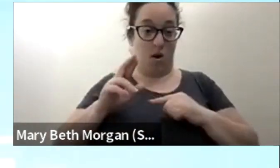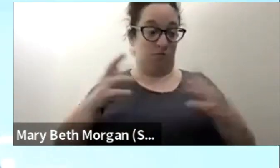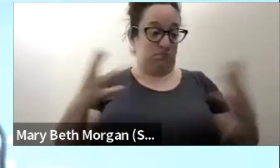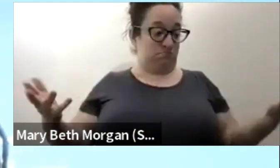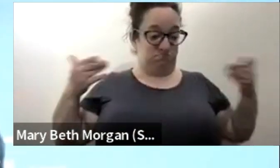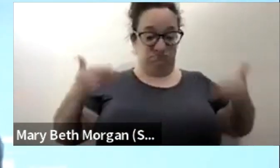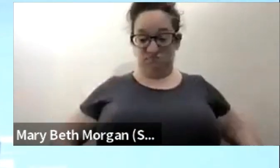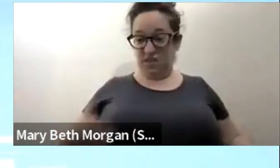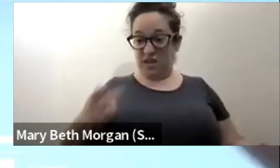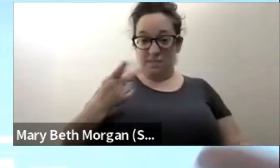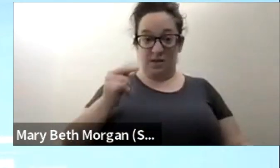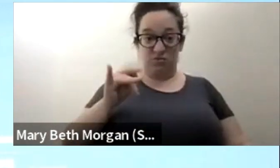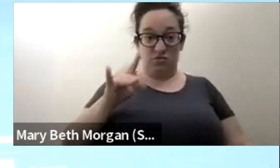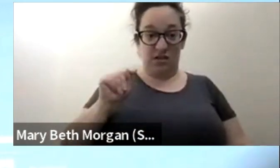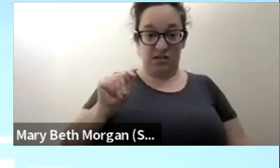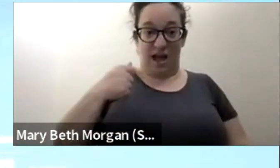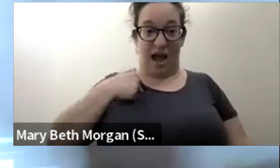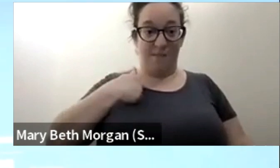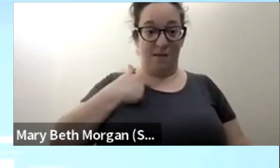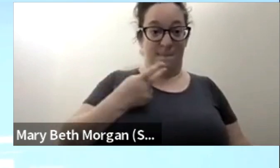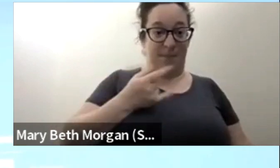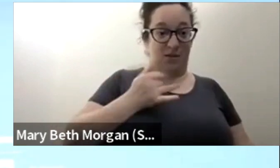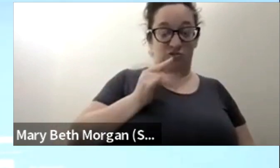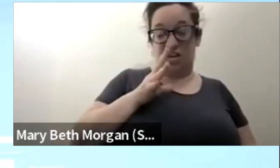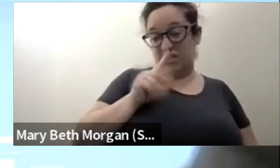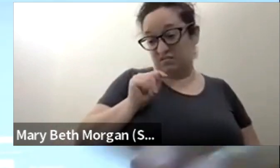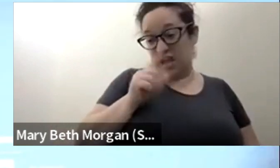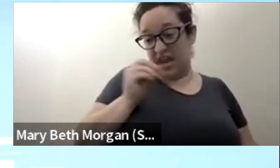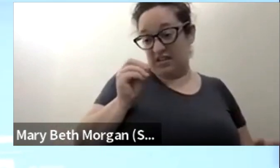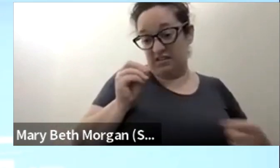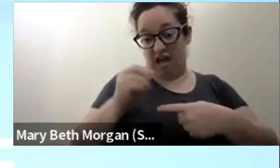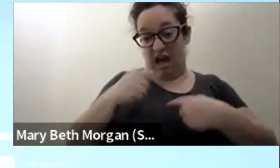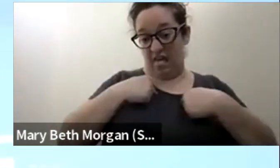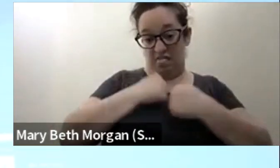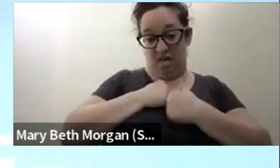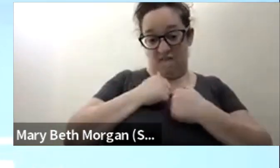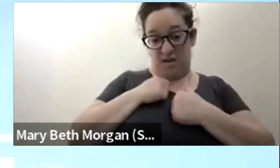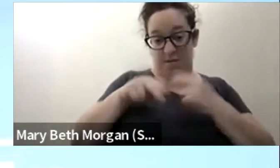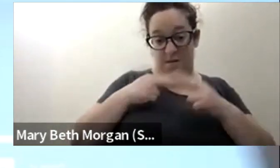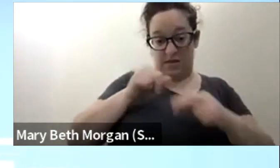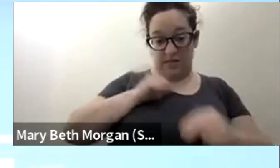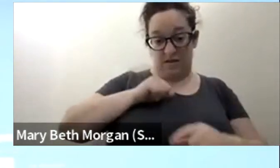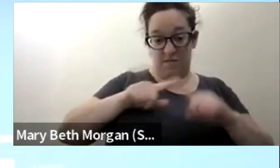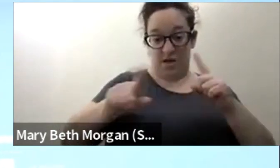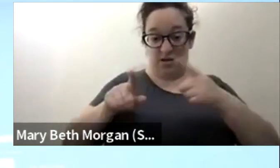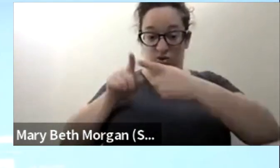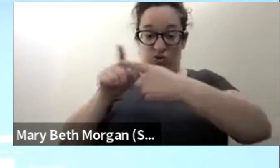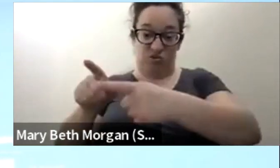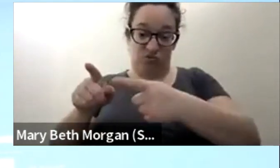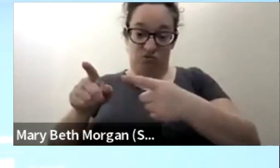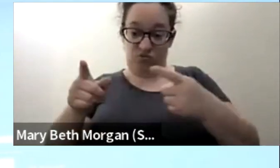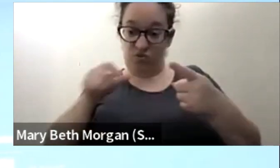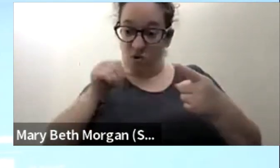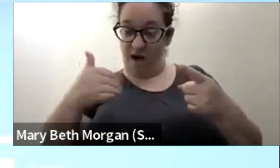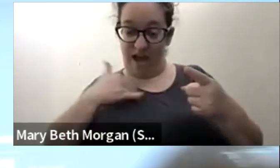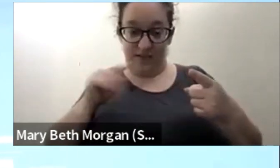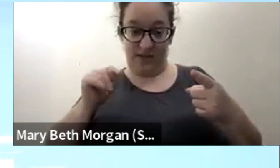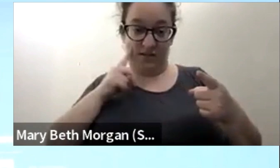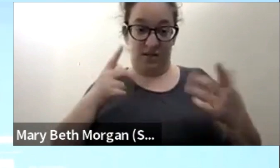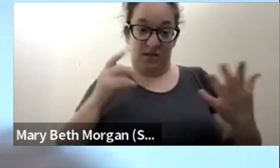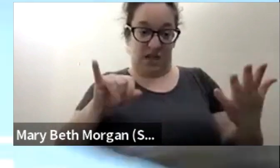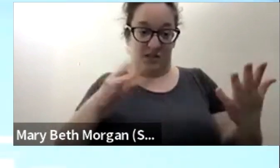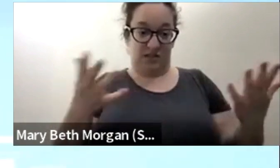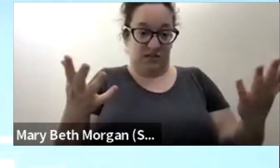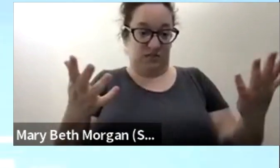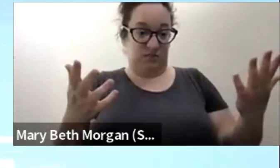there's tons of internalized misogyny, by the way, in Shakespeare, where women are in these difficult positions and they're so fucking frustrated. And